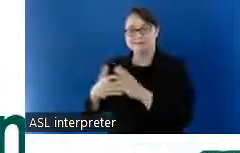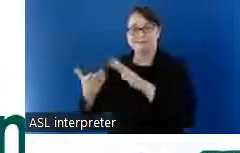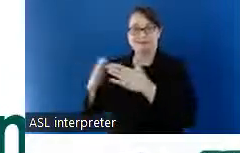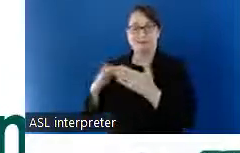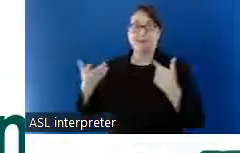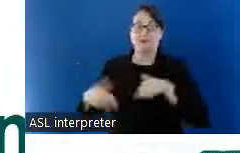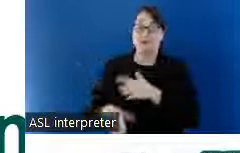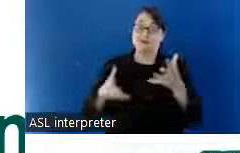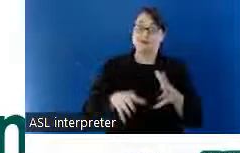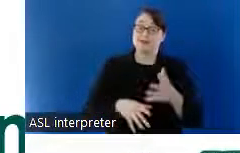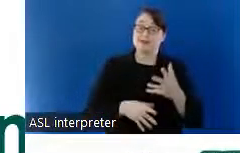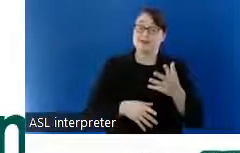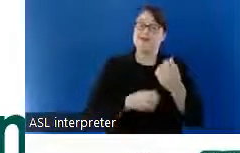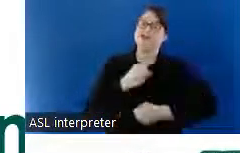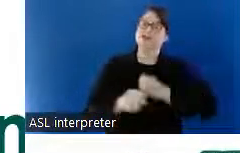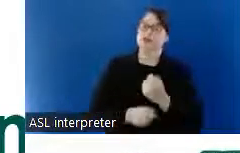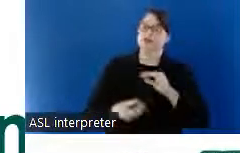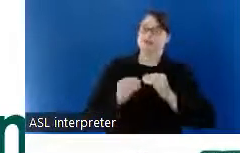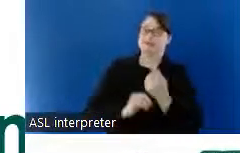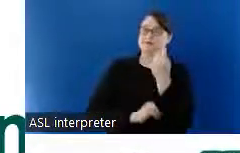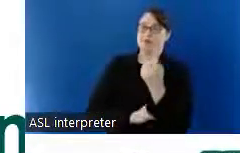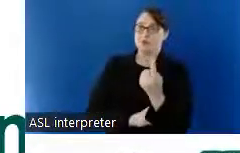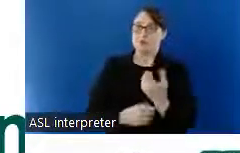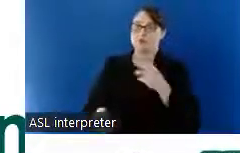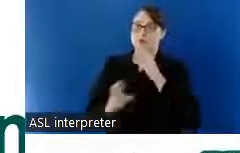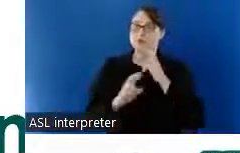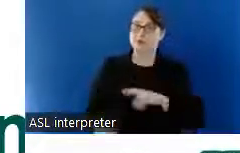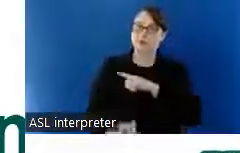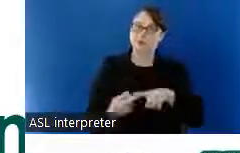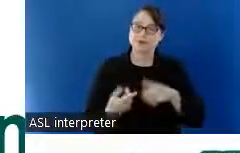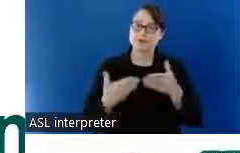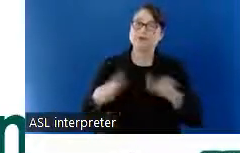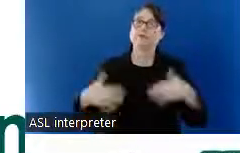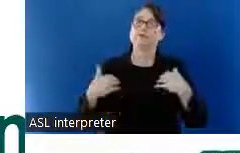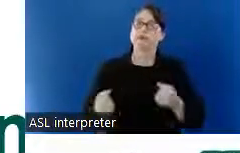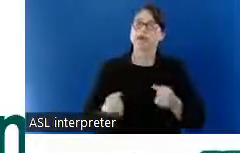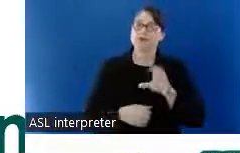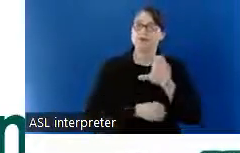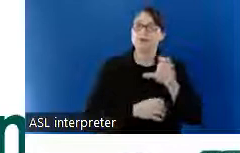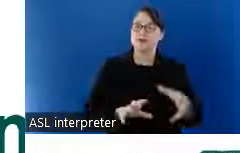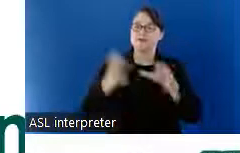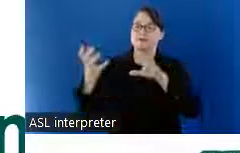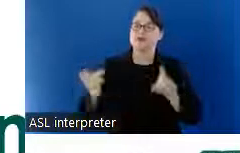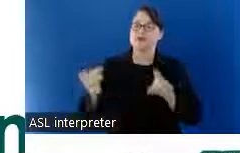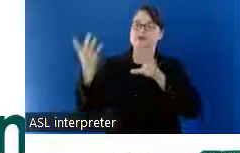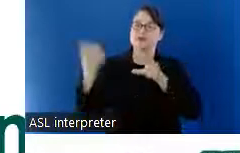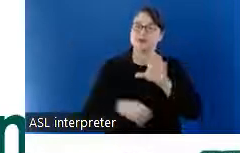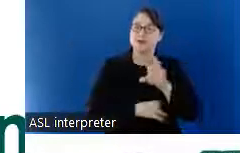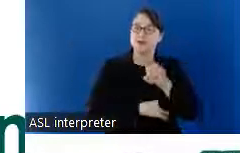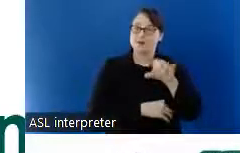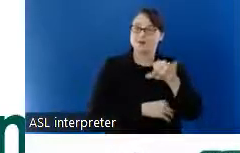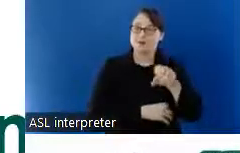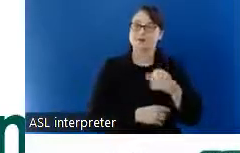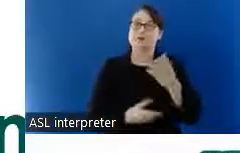and a CHW response to public health crises, including monkeypox. Going to pass this off to the amazing folks at Wesley Health